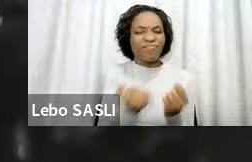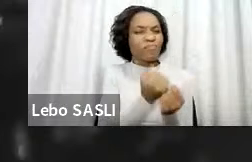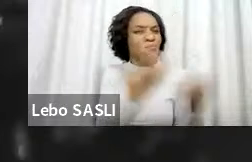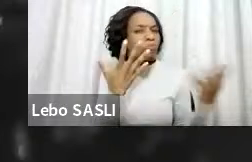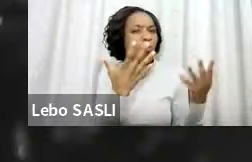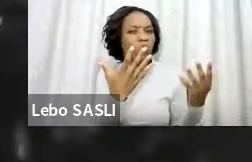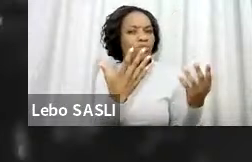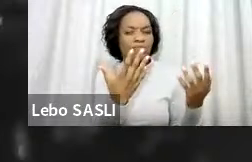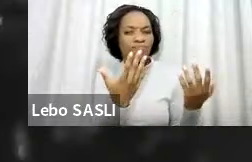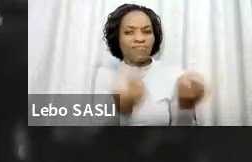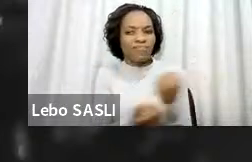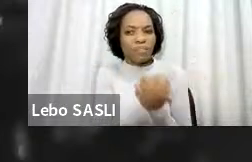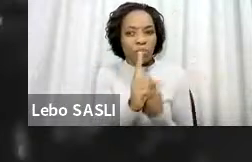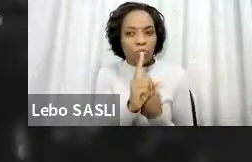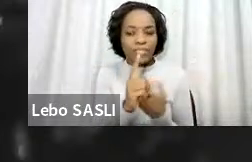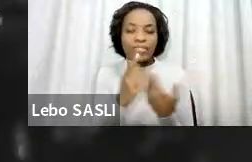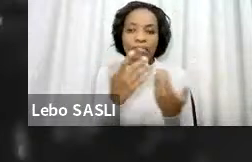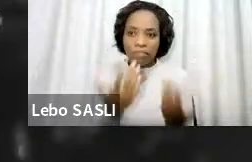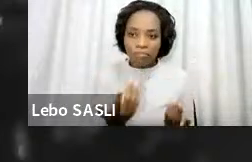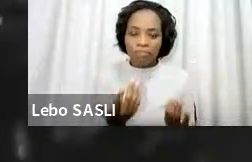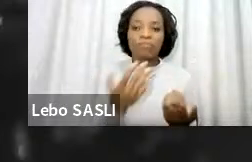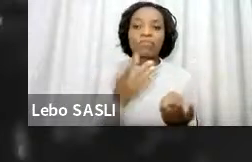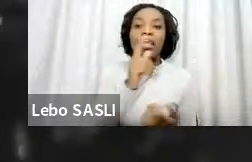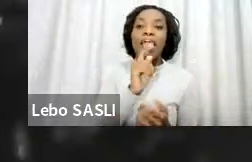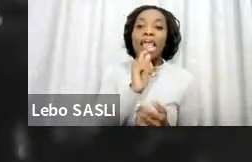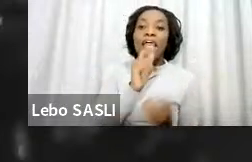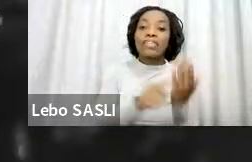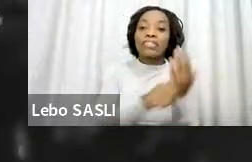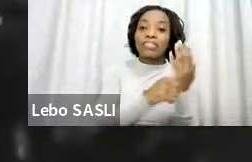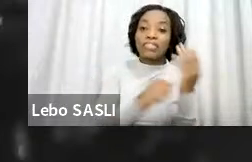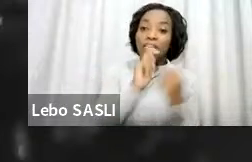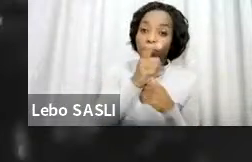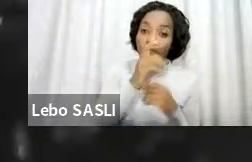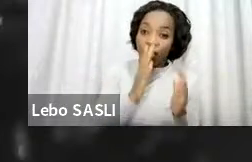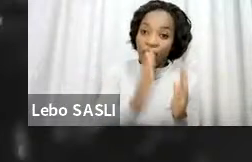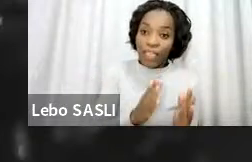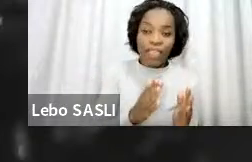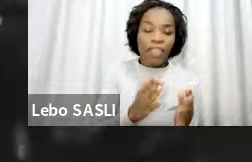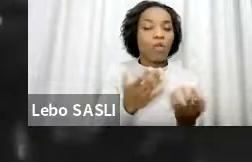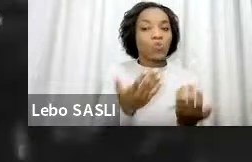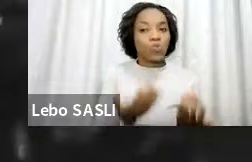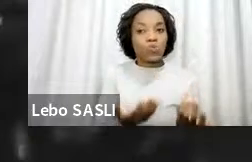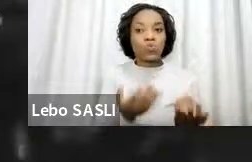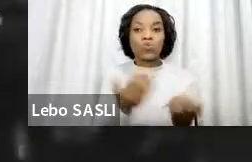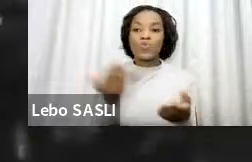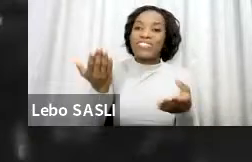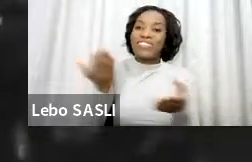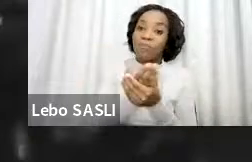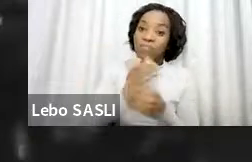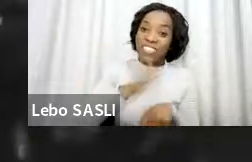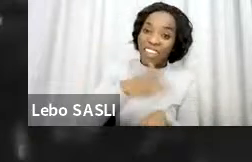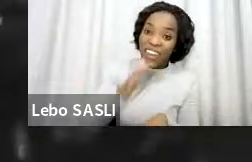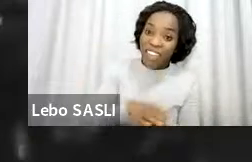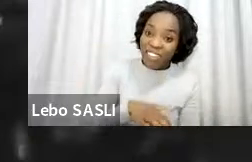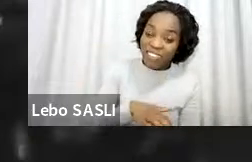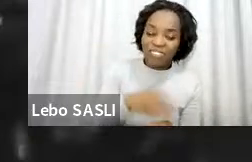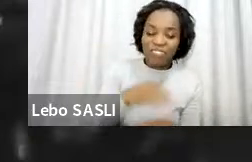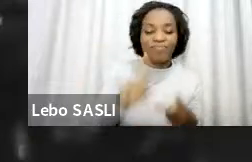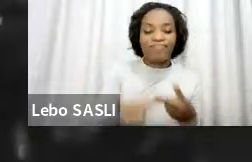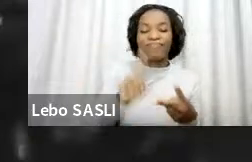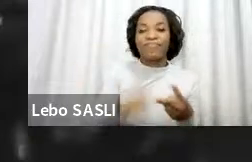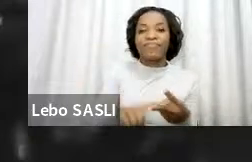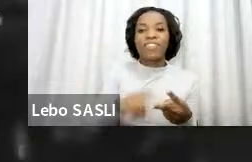submit, information very late. There's also delayed in payments when, SARS is owed,